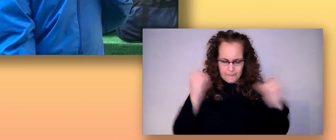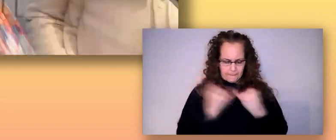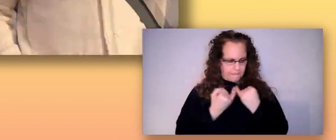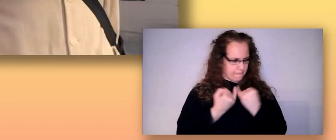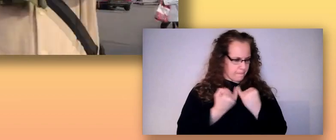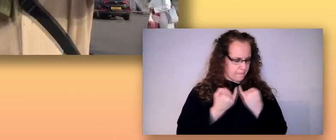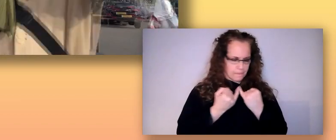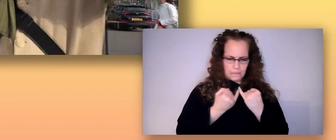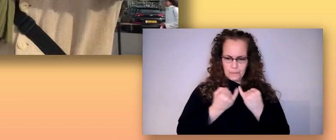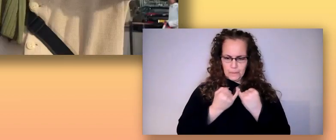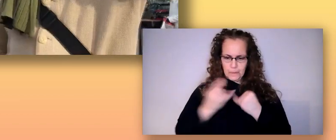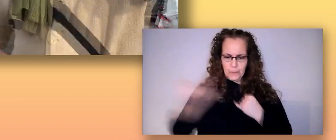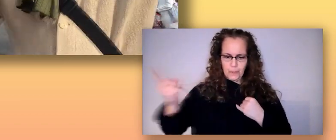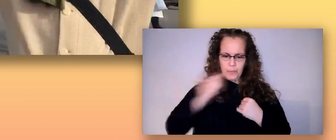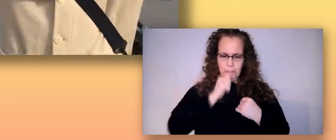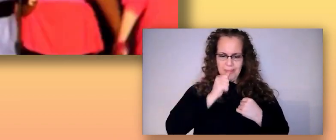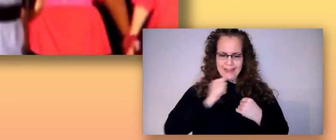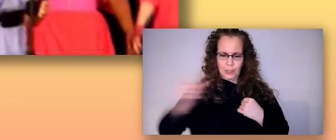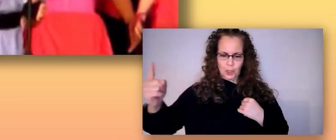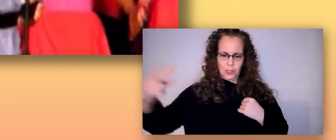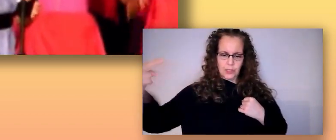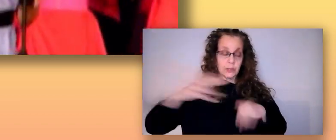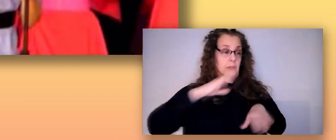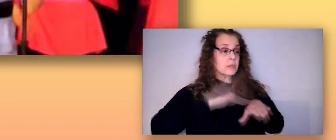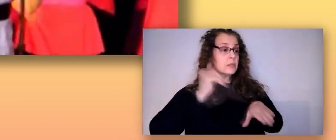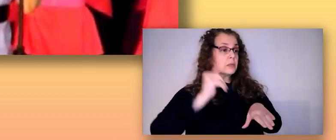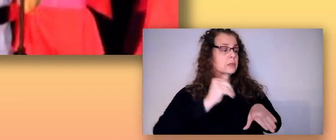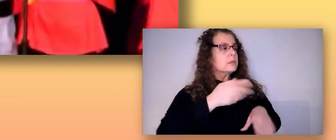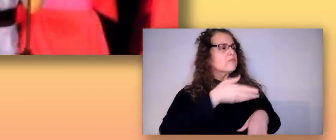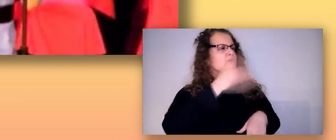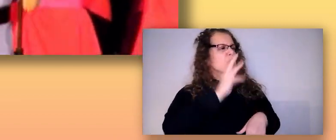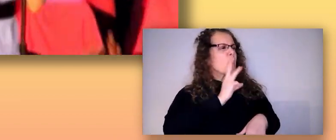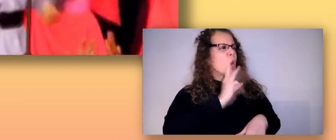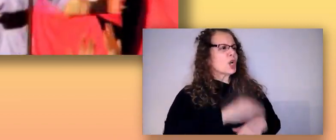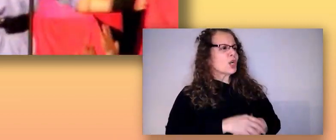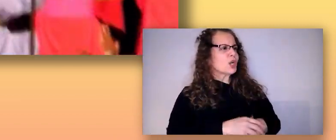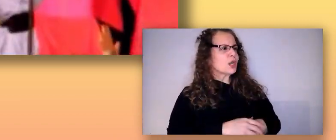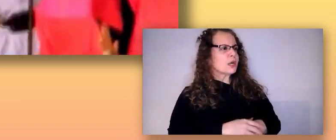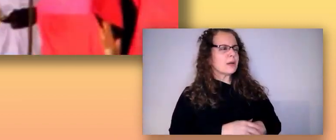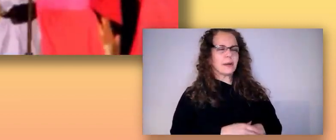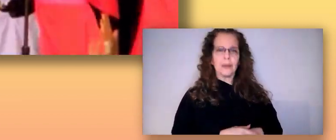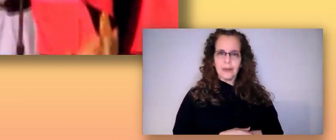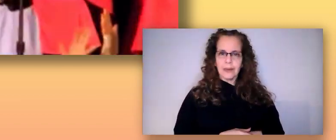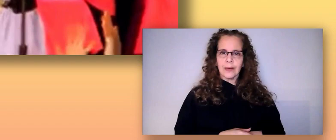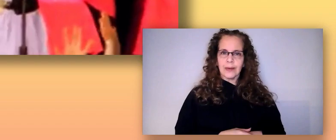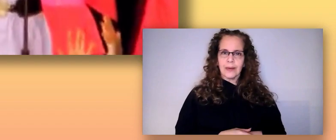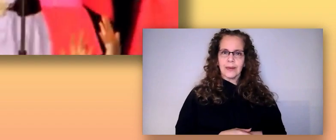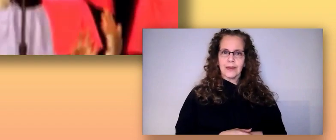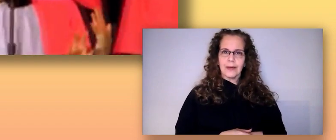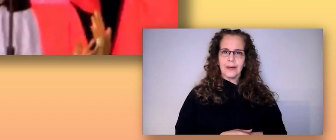except to say your name 5 minutes later and remind you to drink a glass of water.